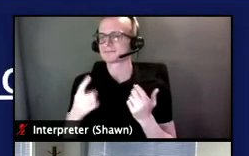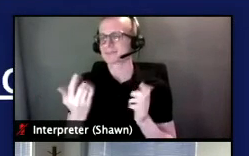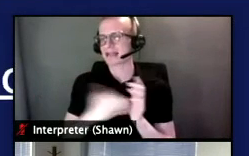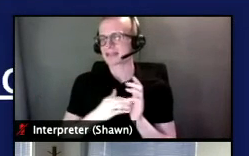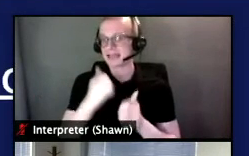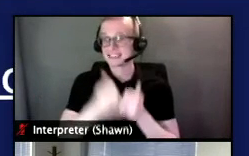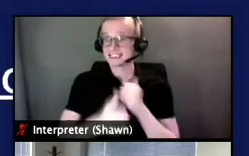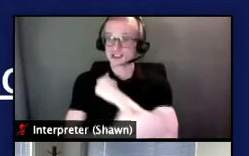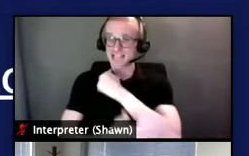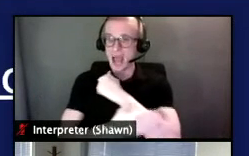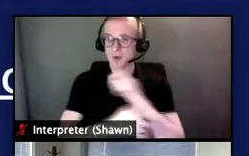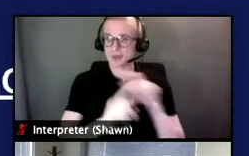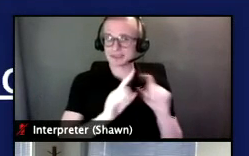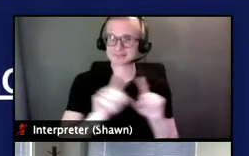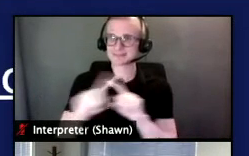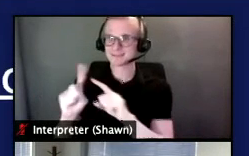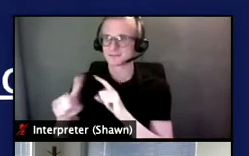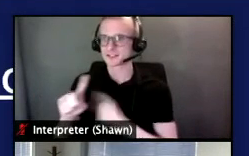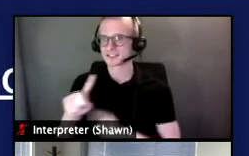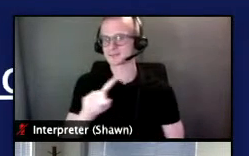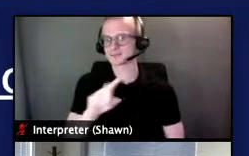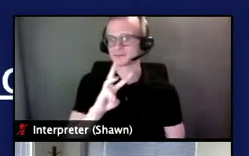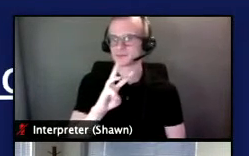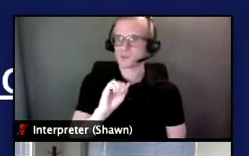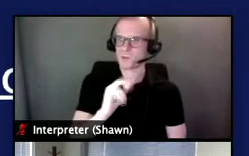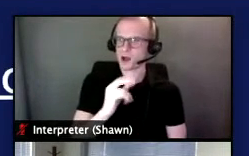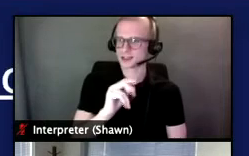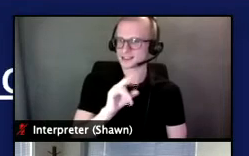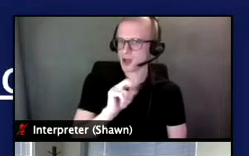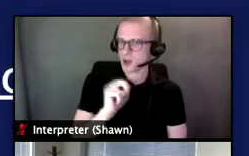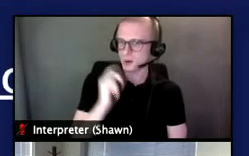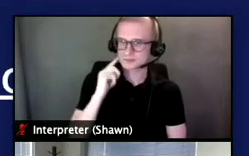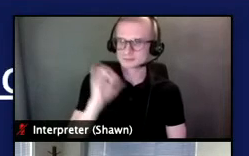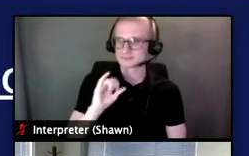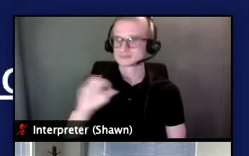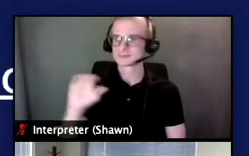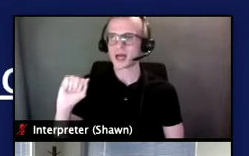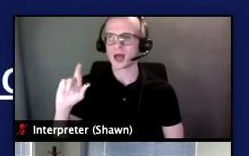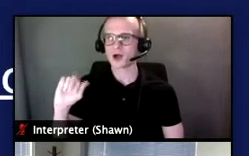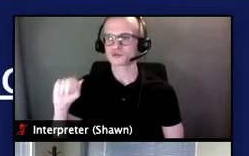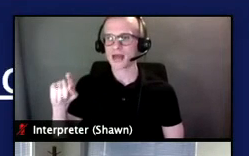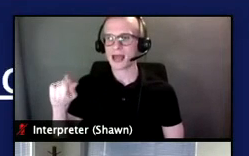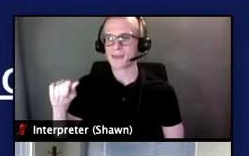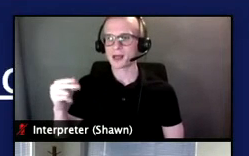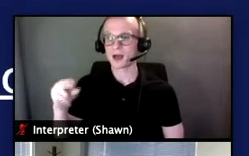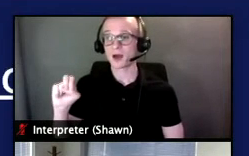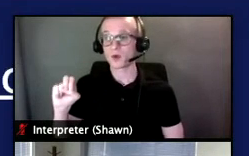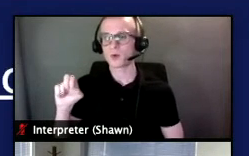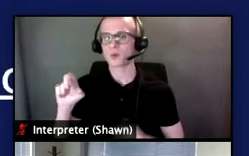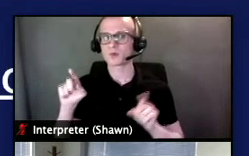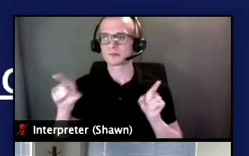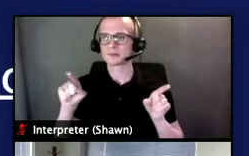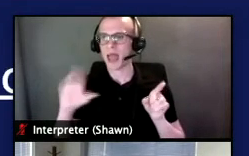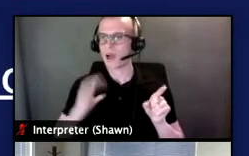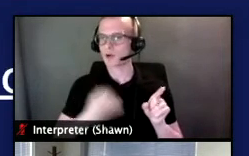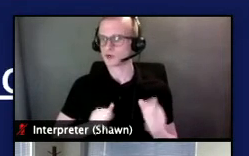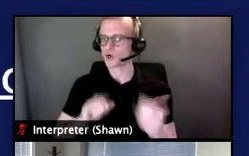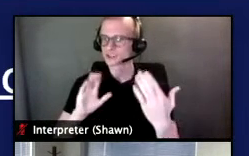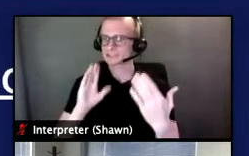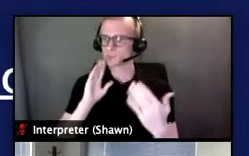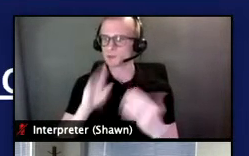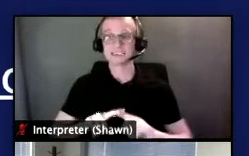versus Arapahoe should be different. Our approaches should be different. It's true that we've exceeded the